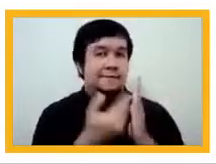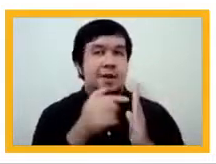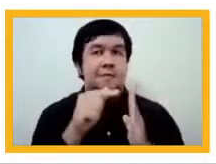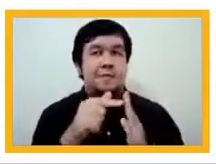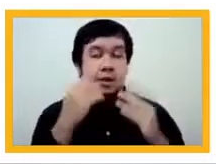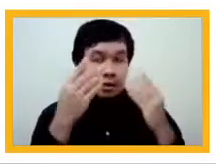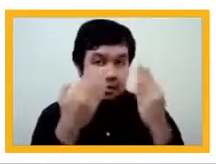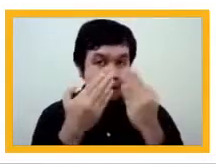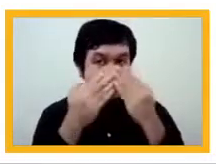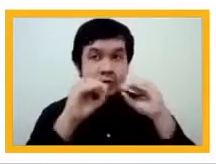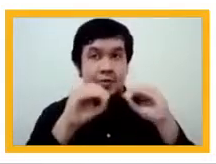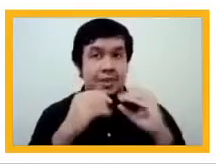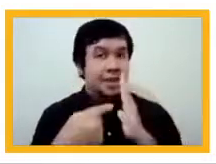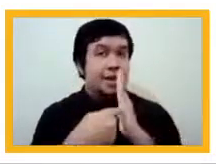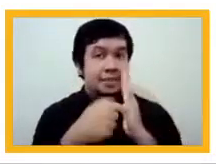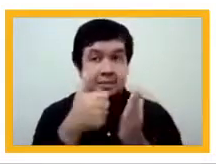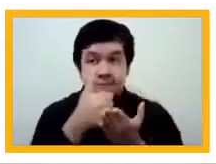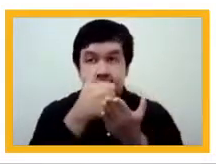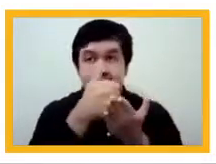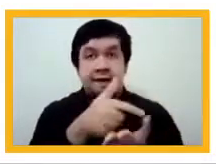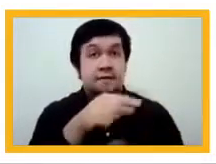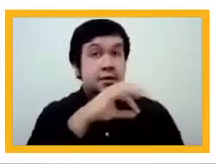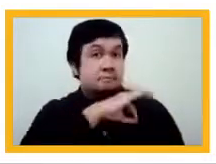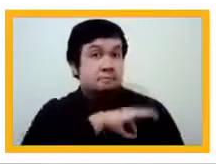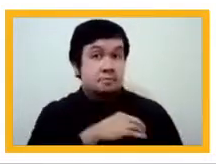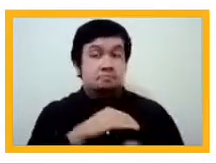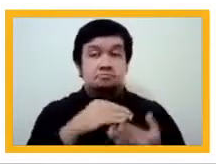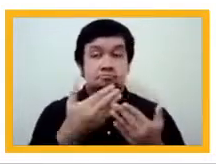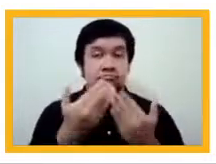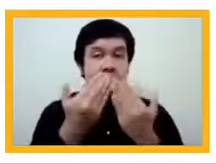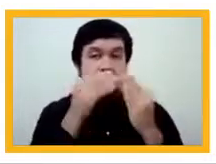achievement. And experts said that